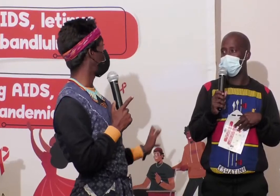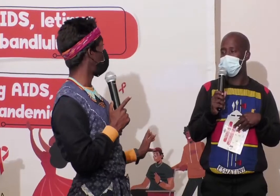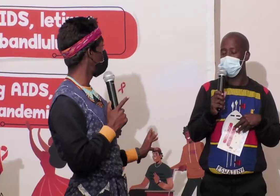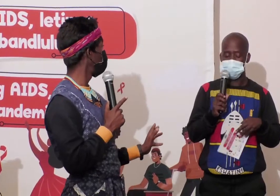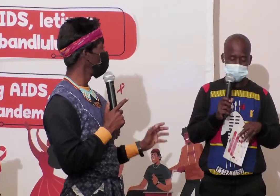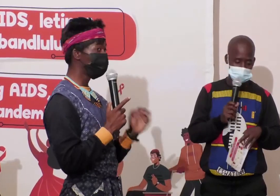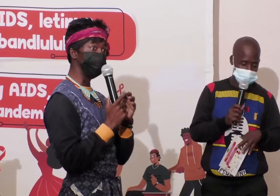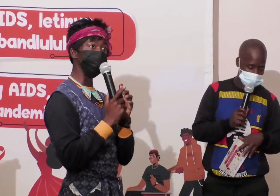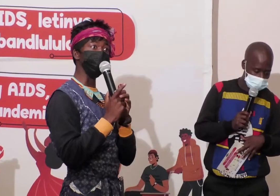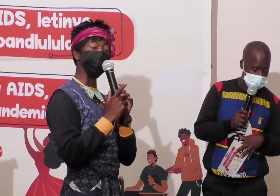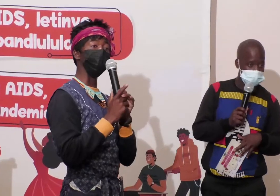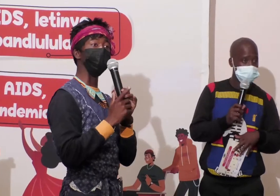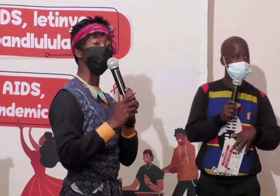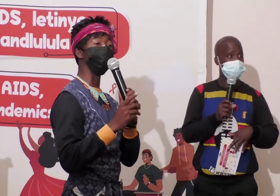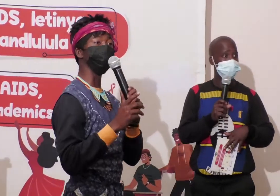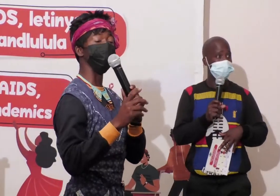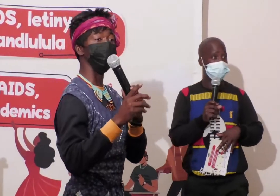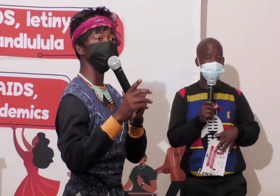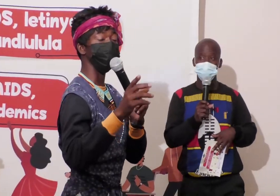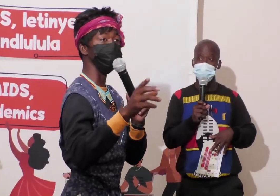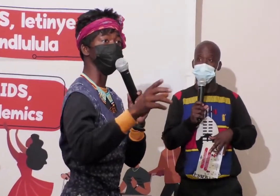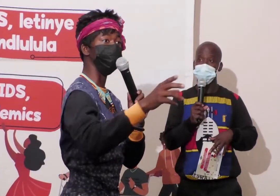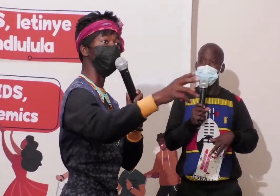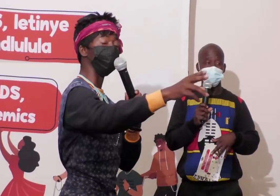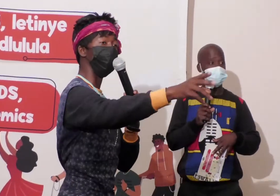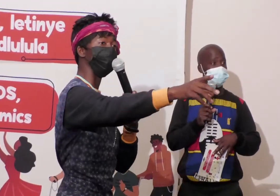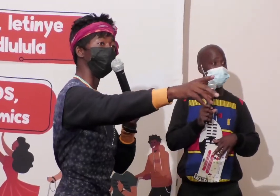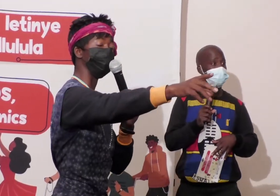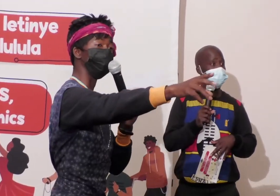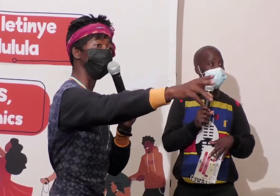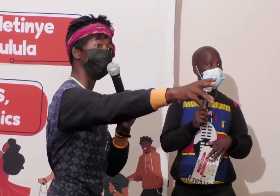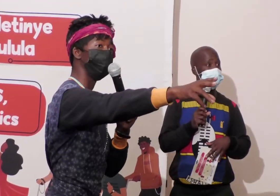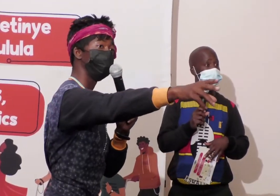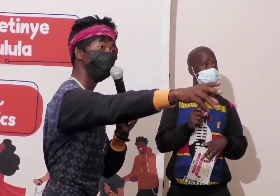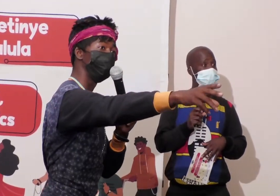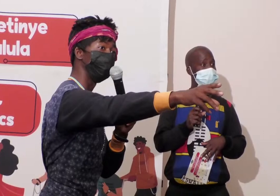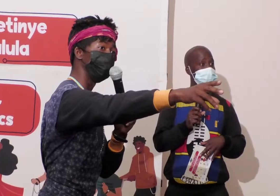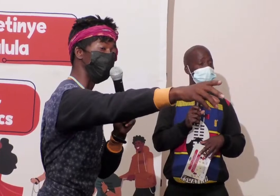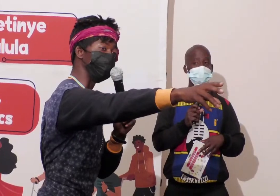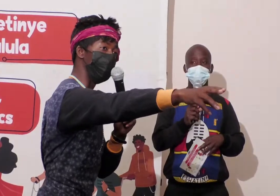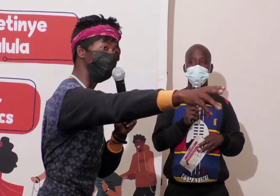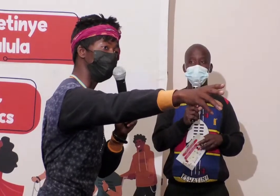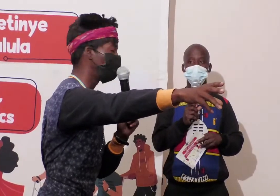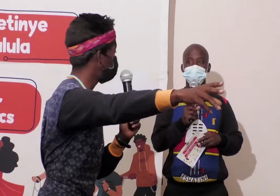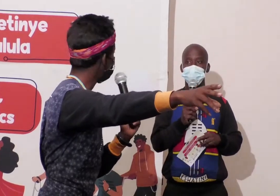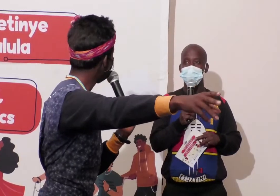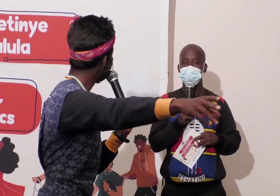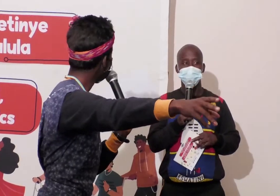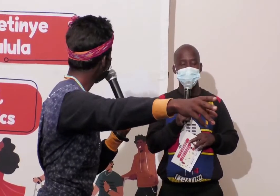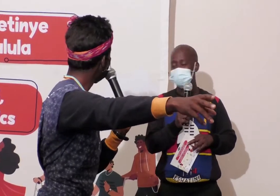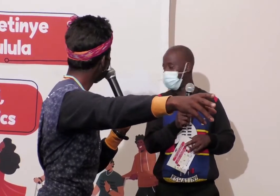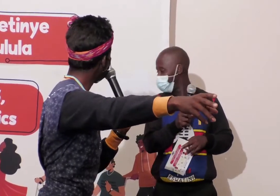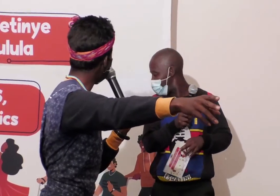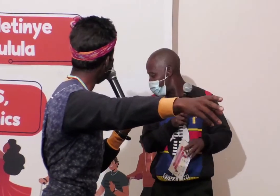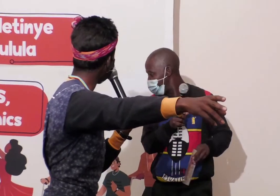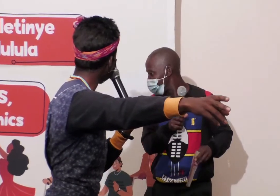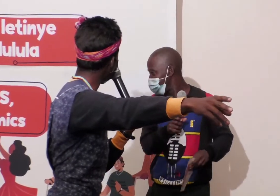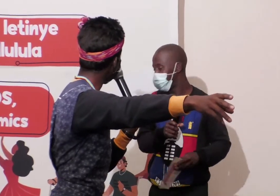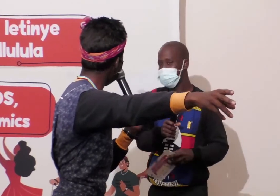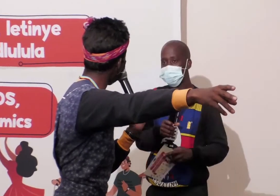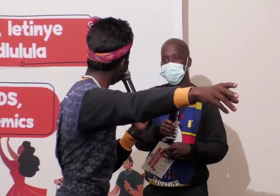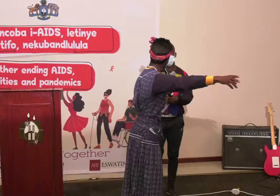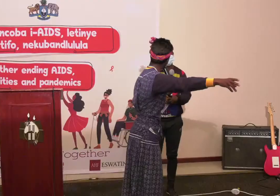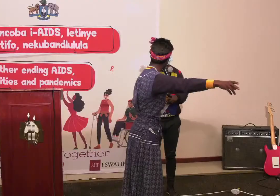nami ngawe. Kunabantwana la nangu umntwana silwane nangu lo. Ntazi ngani lo